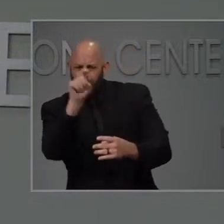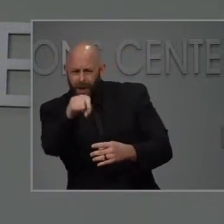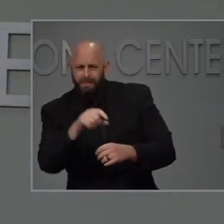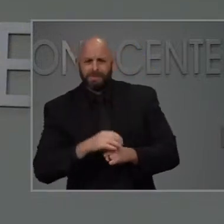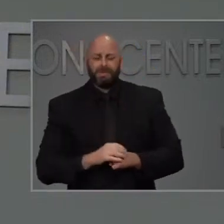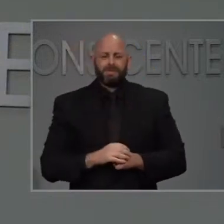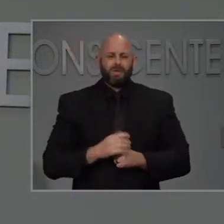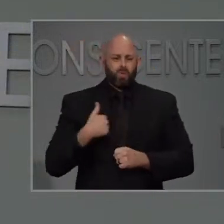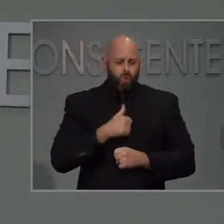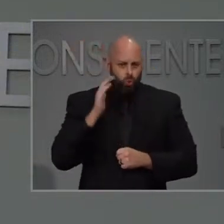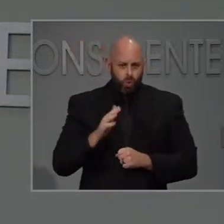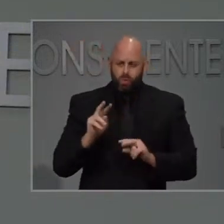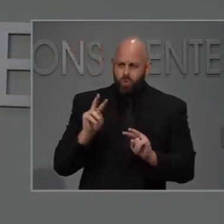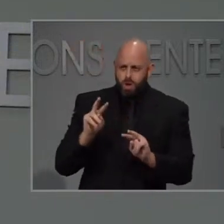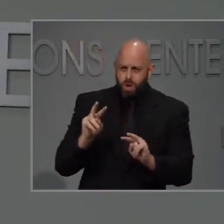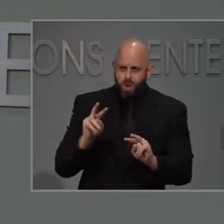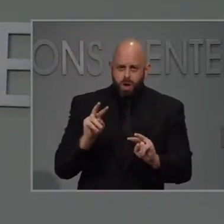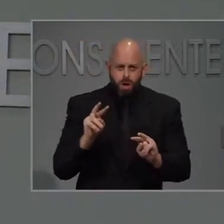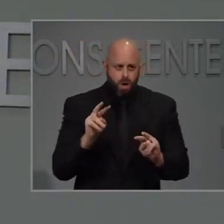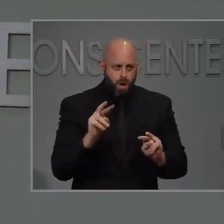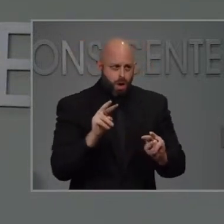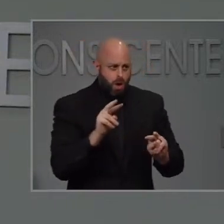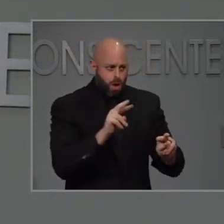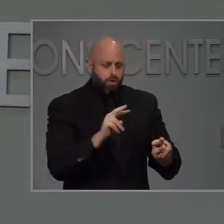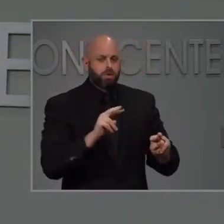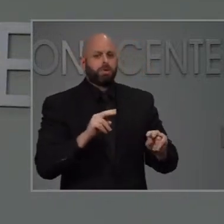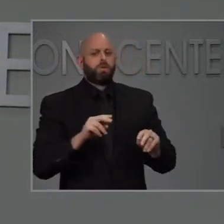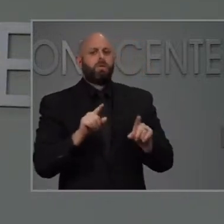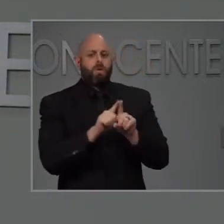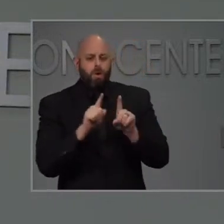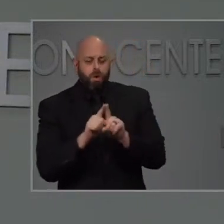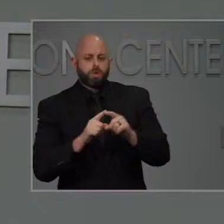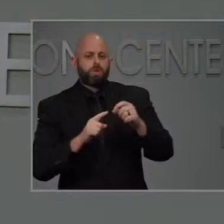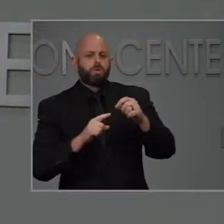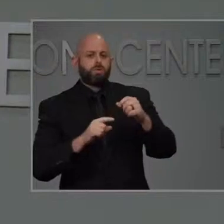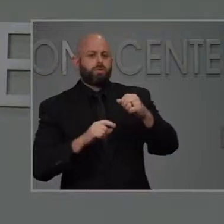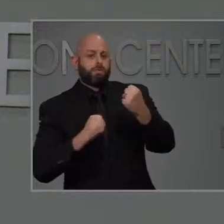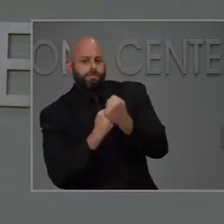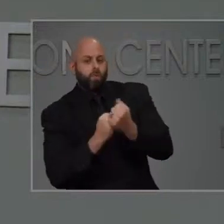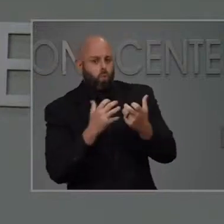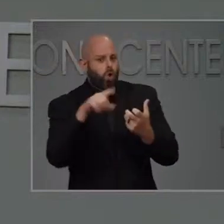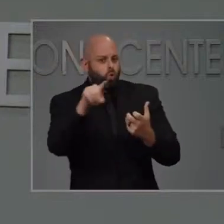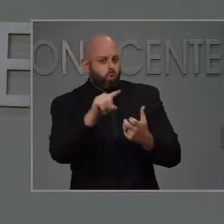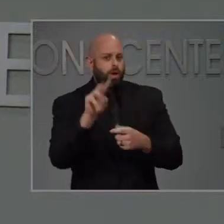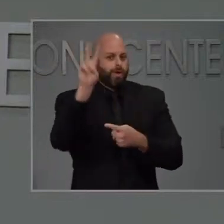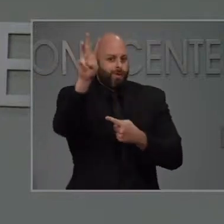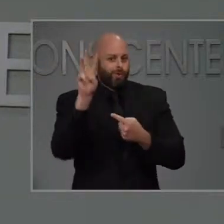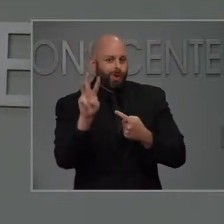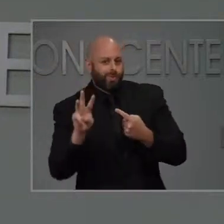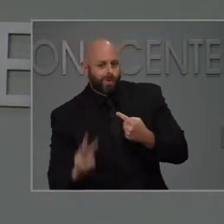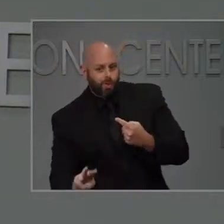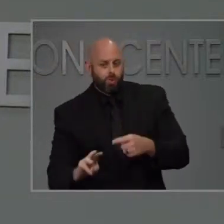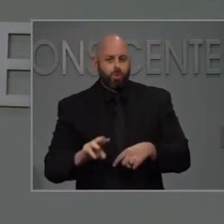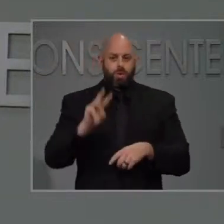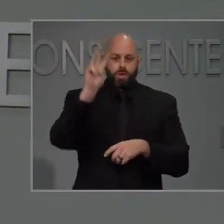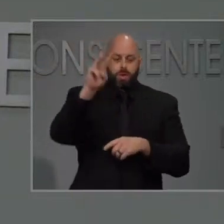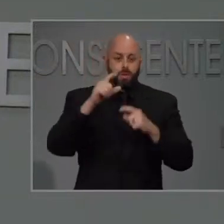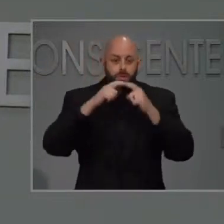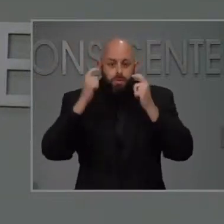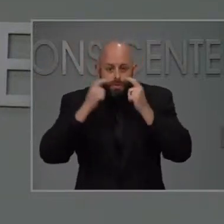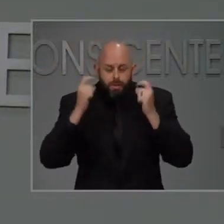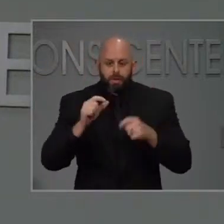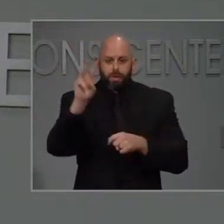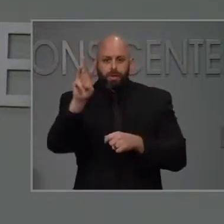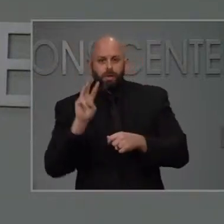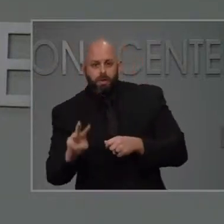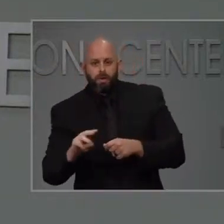we will continue to really advocate for the 3 Ws, the wearing of face coverings, washing of hands, waiting 6 feet apart,